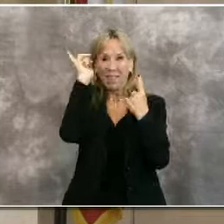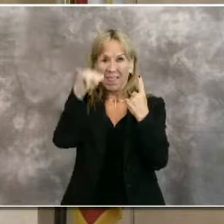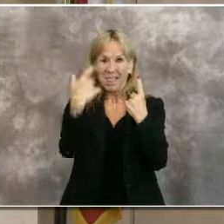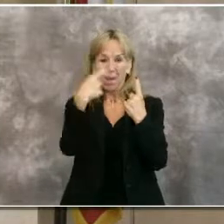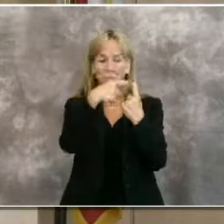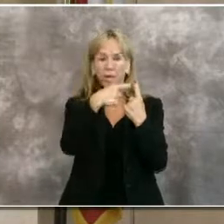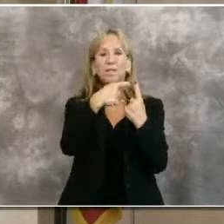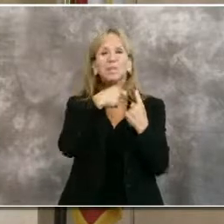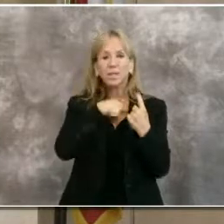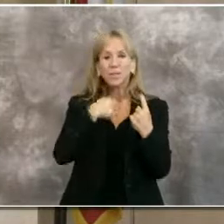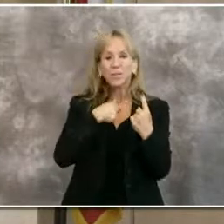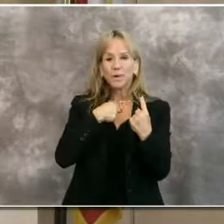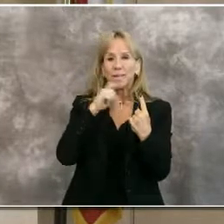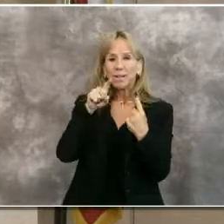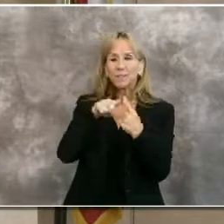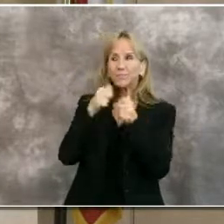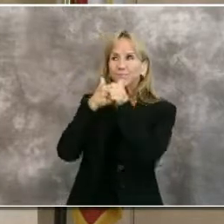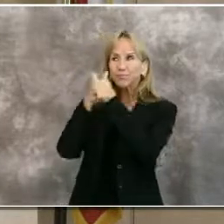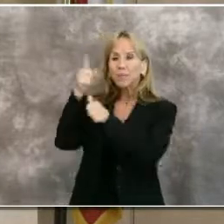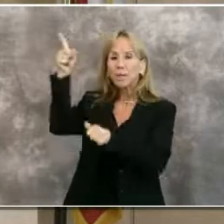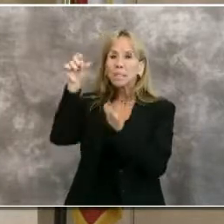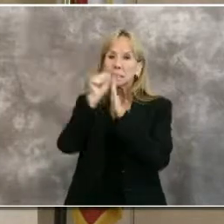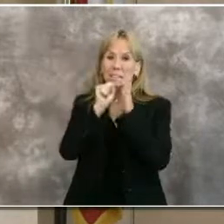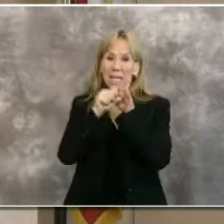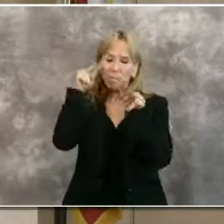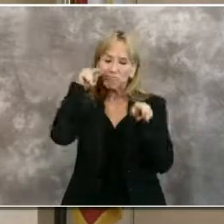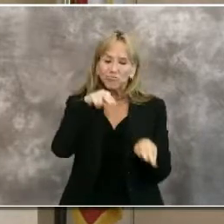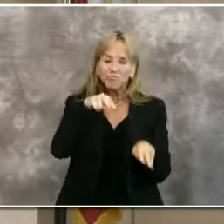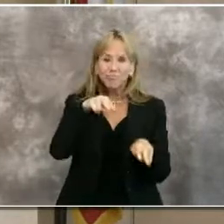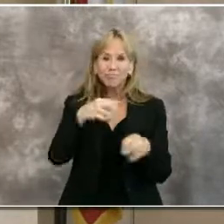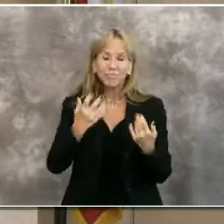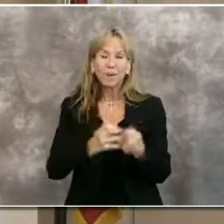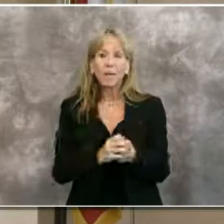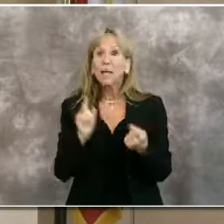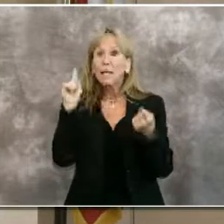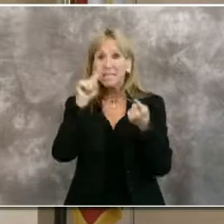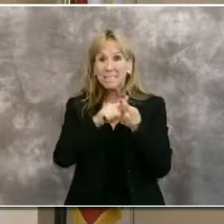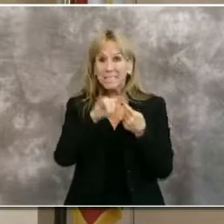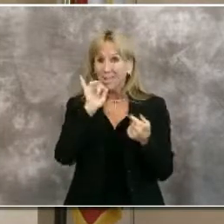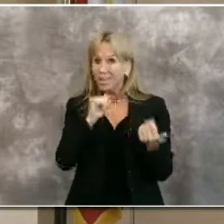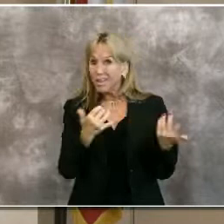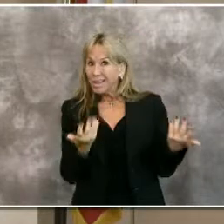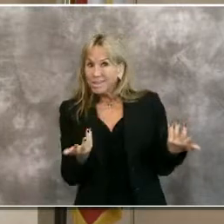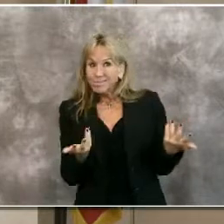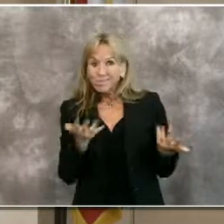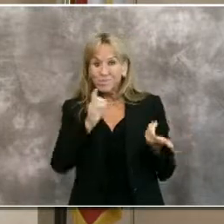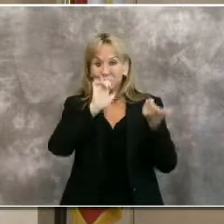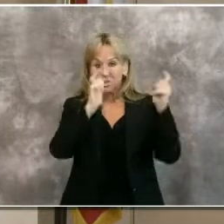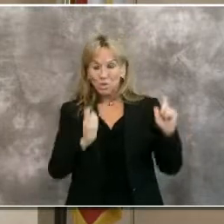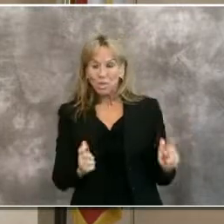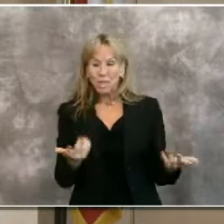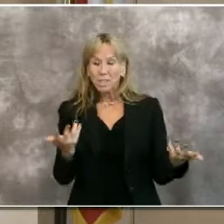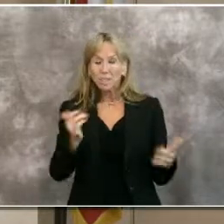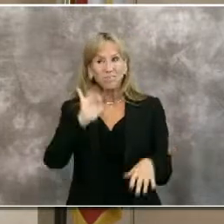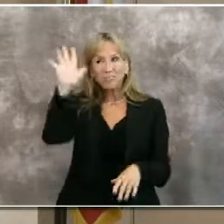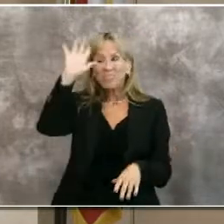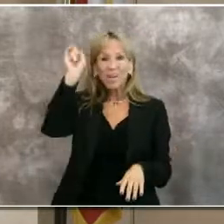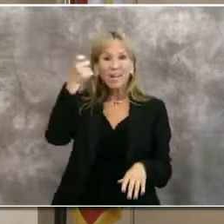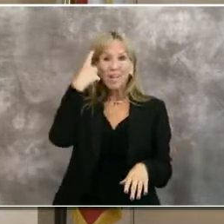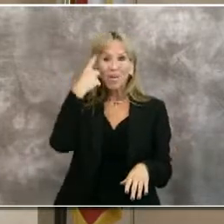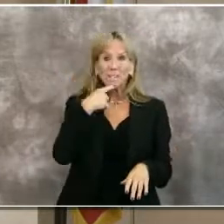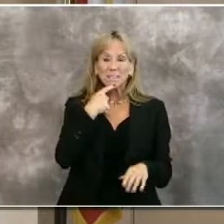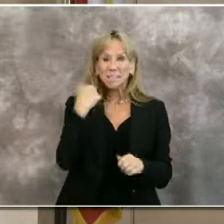state's county monitoring list. So until further notice, as has been stated by the governor